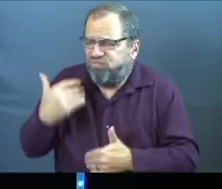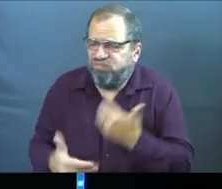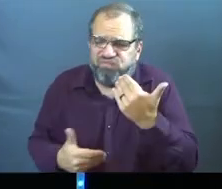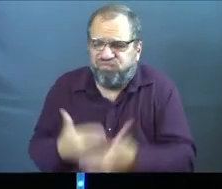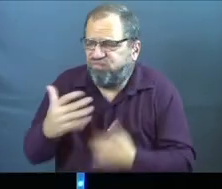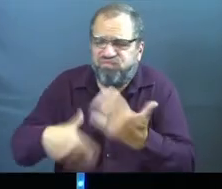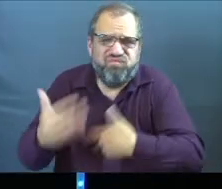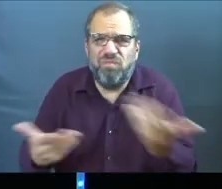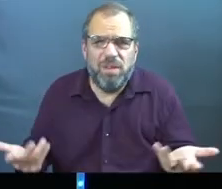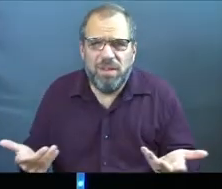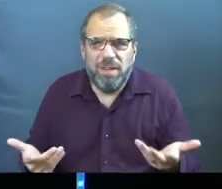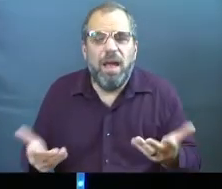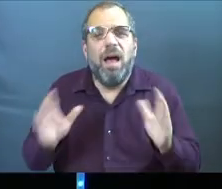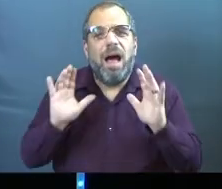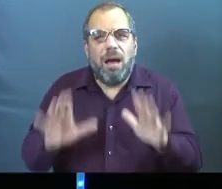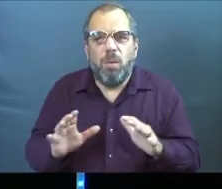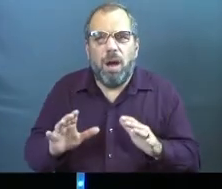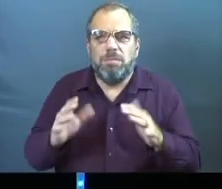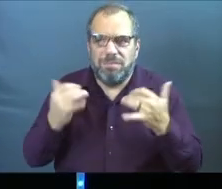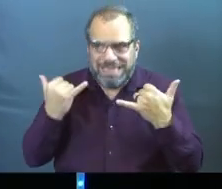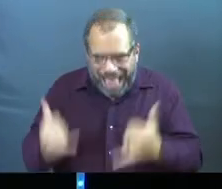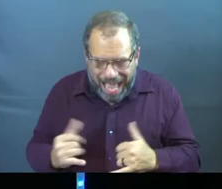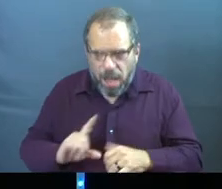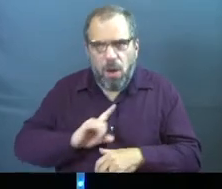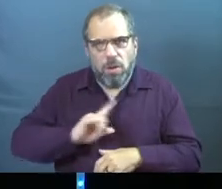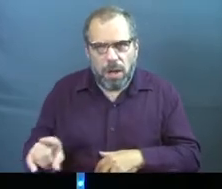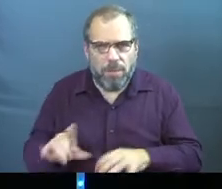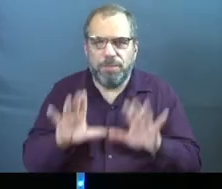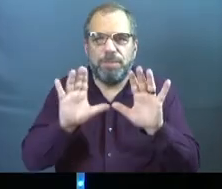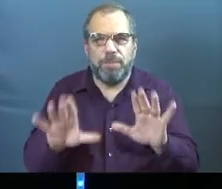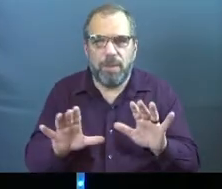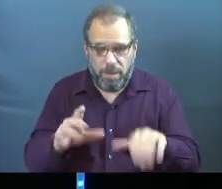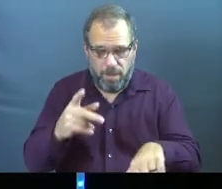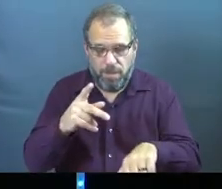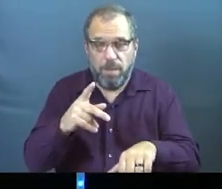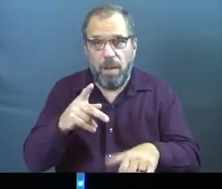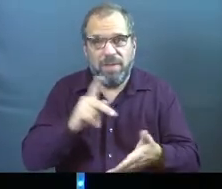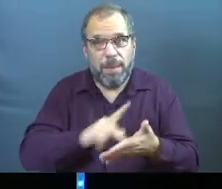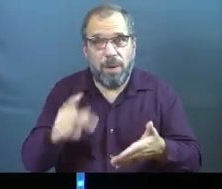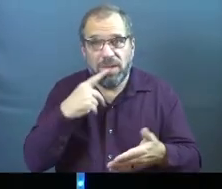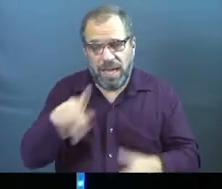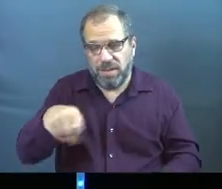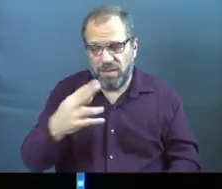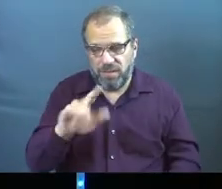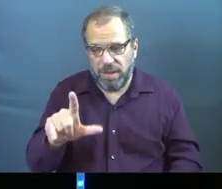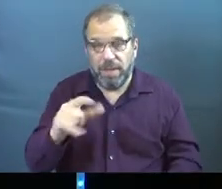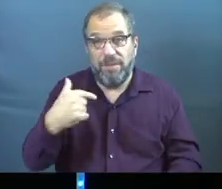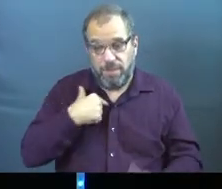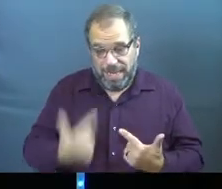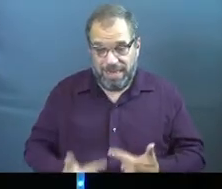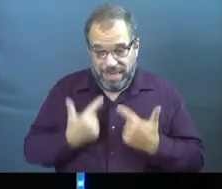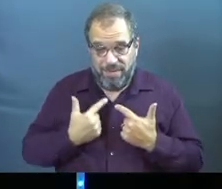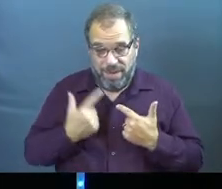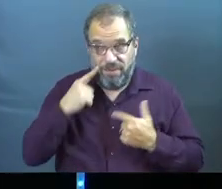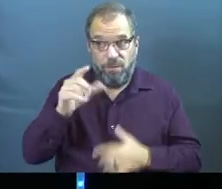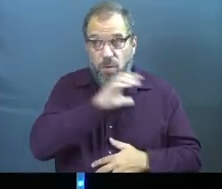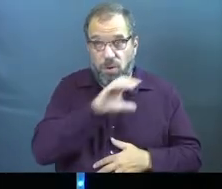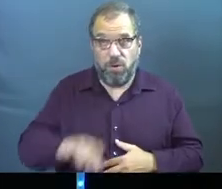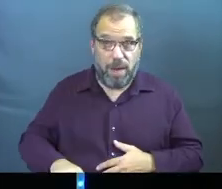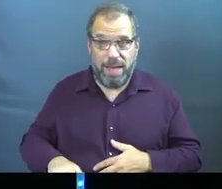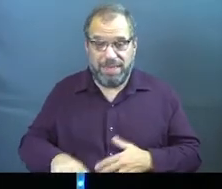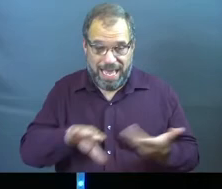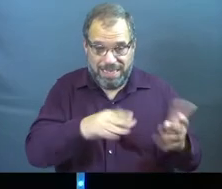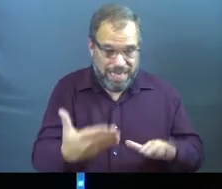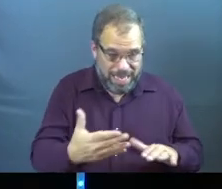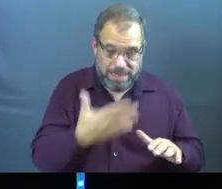Lord. I want to go there now. It's another thing that Paul says in Philippians. He says, for to me, living means living for Christ,